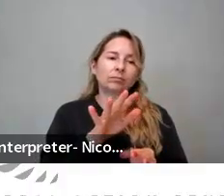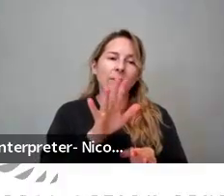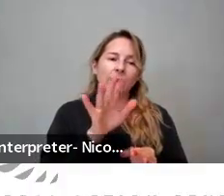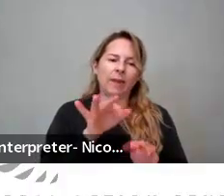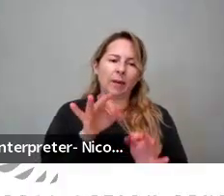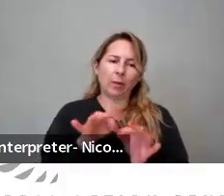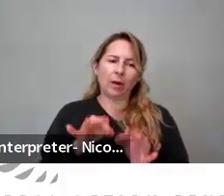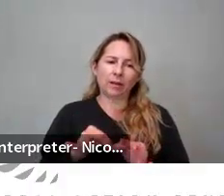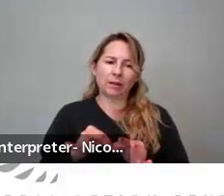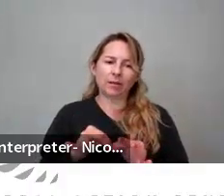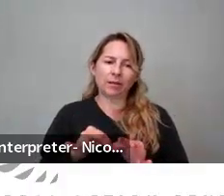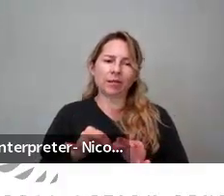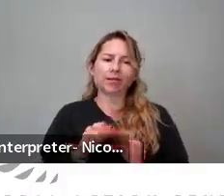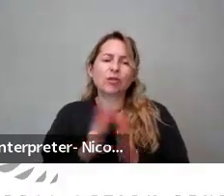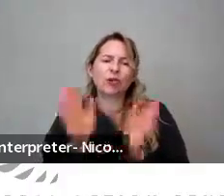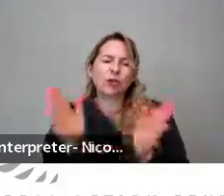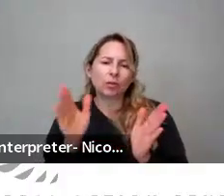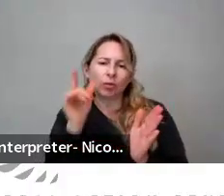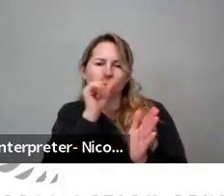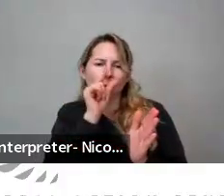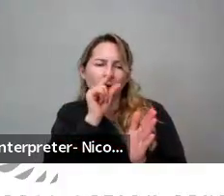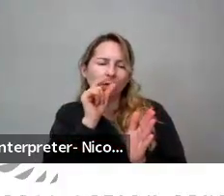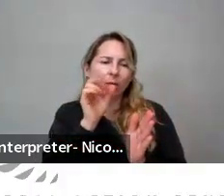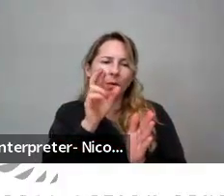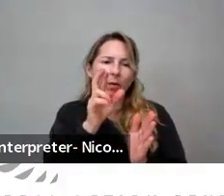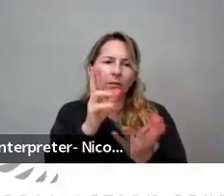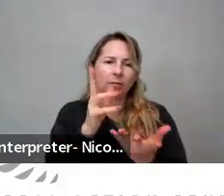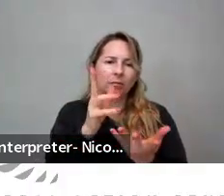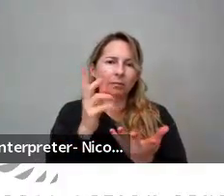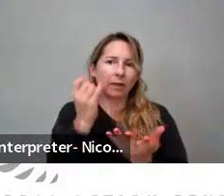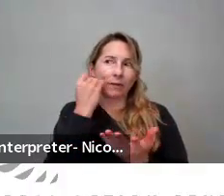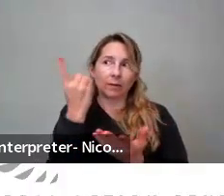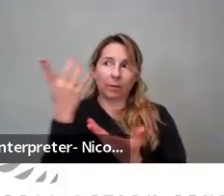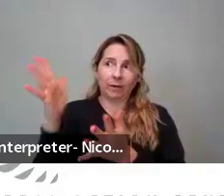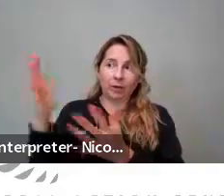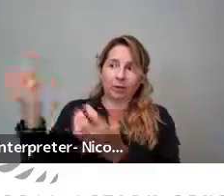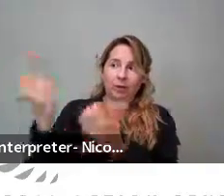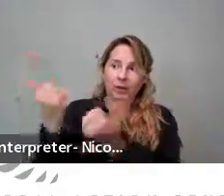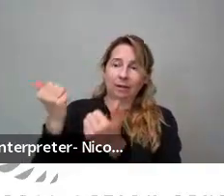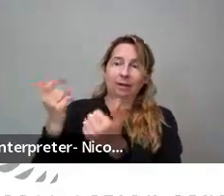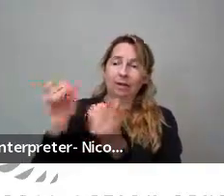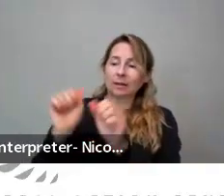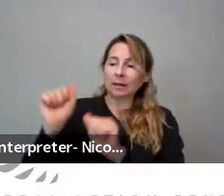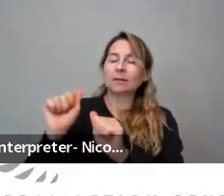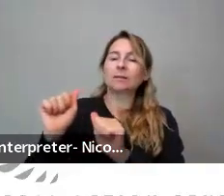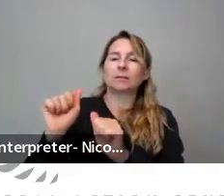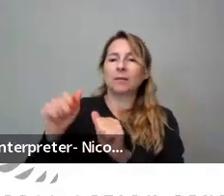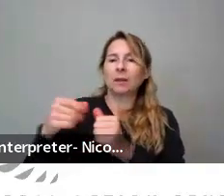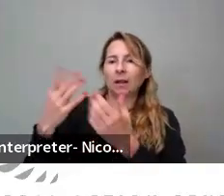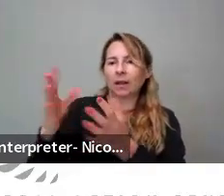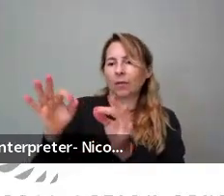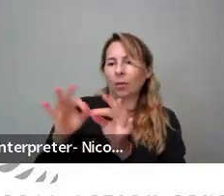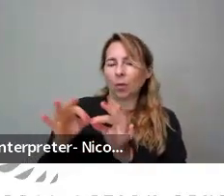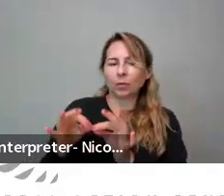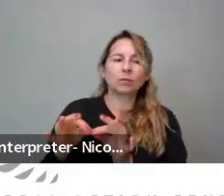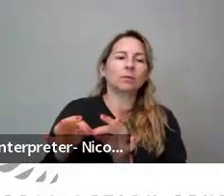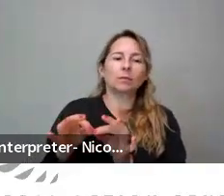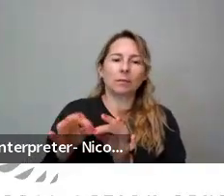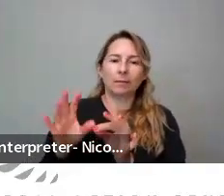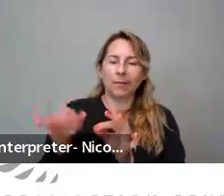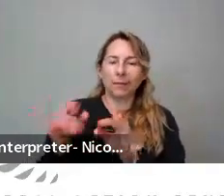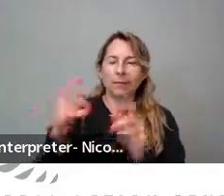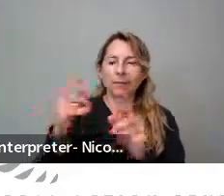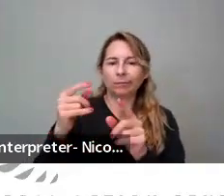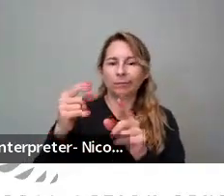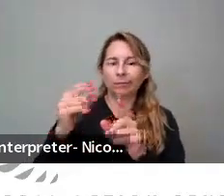from a general Google search, or if someone is assisting you, a contractor's quote. This is how much it's going to cost.